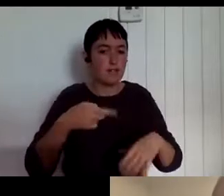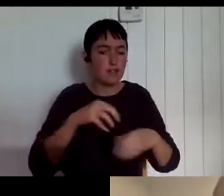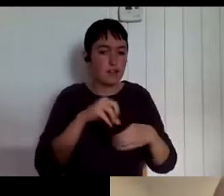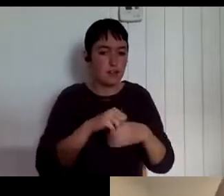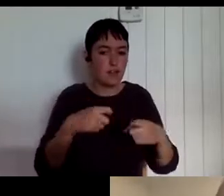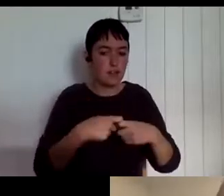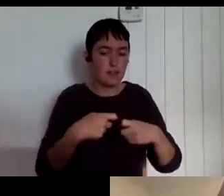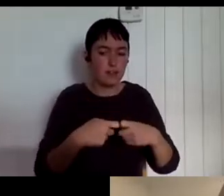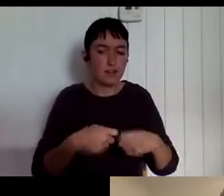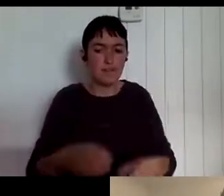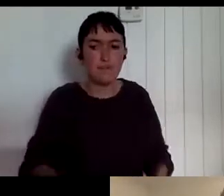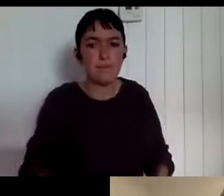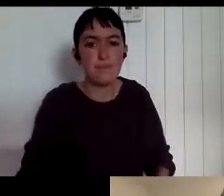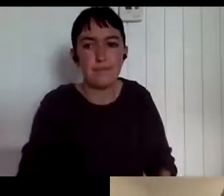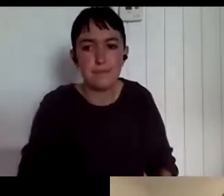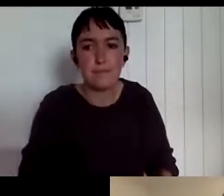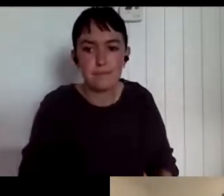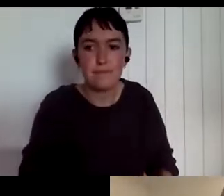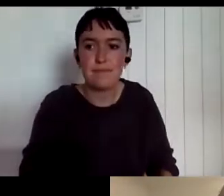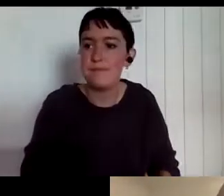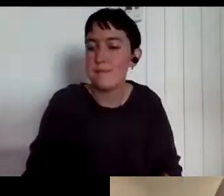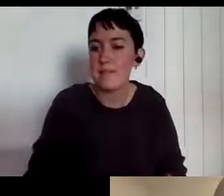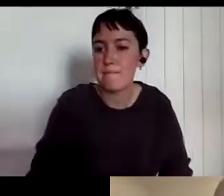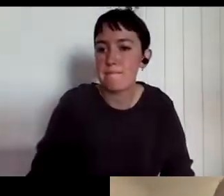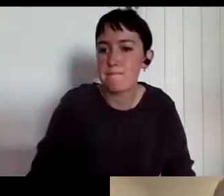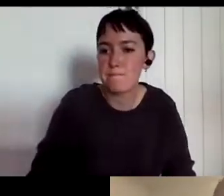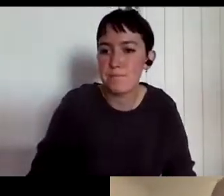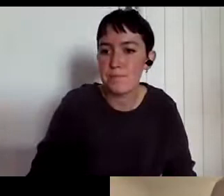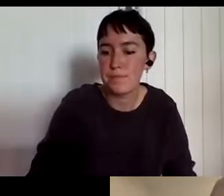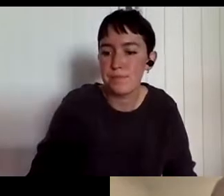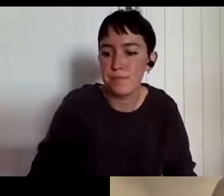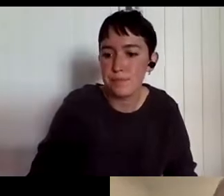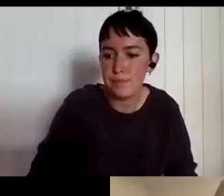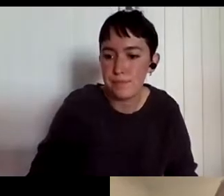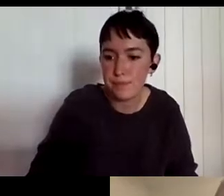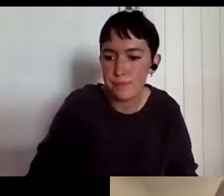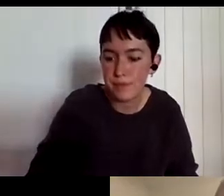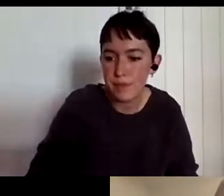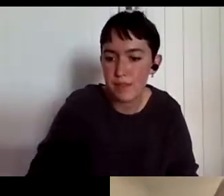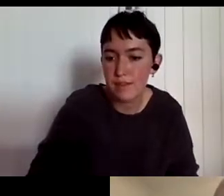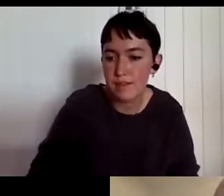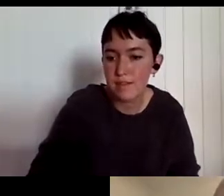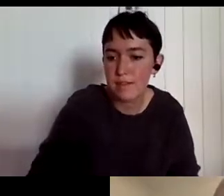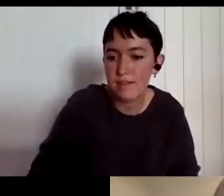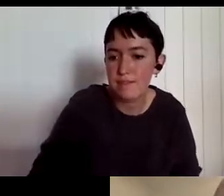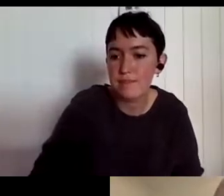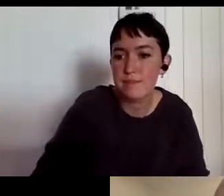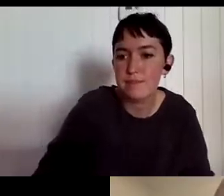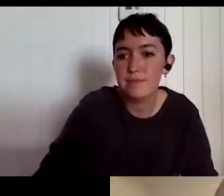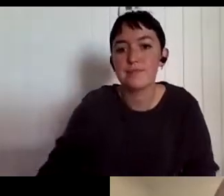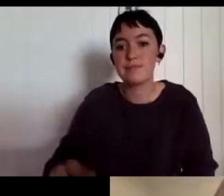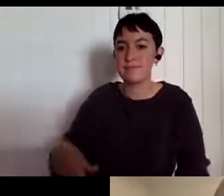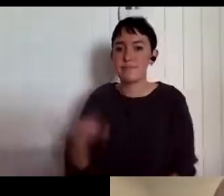electrode surface. Cool. Awesome. Thanks. All right. We got a question here from B. Schultz. Do you think that there will be